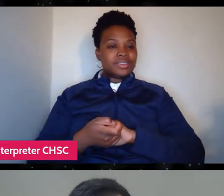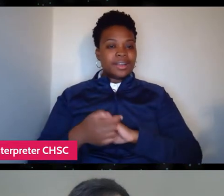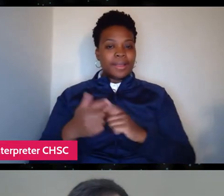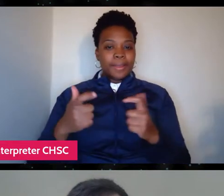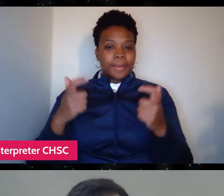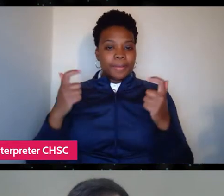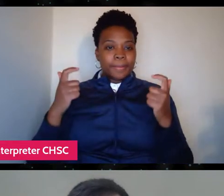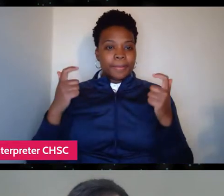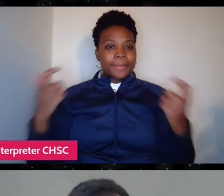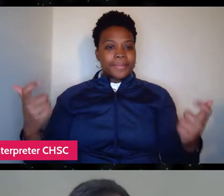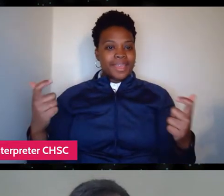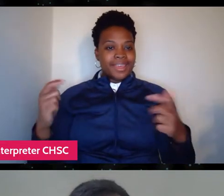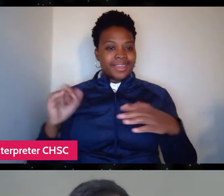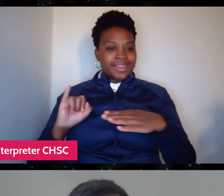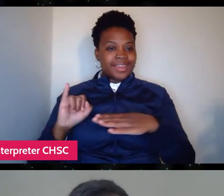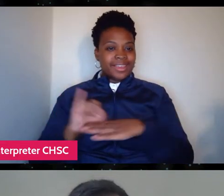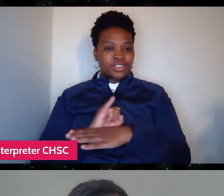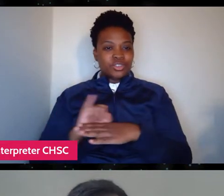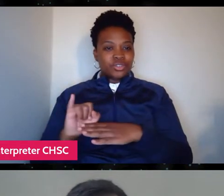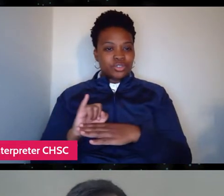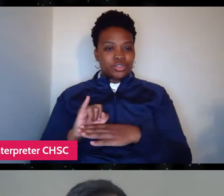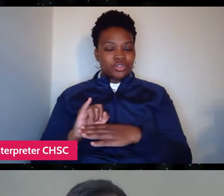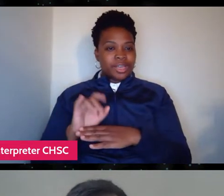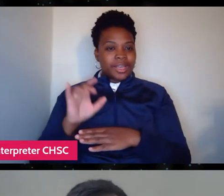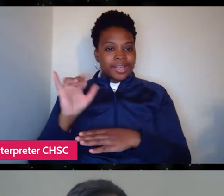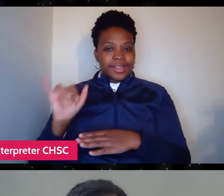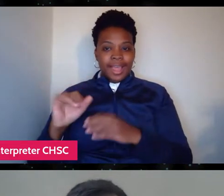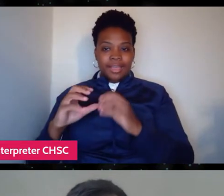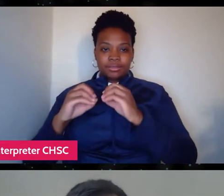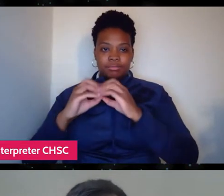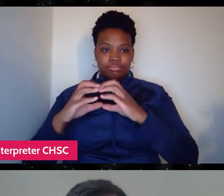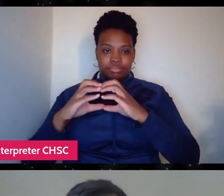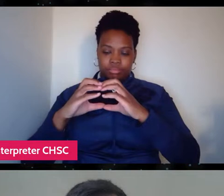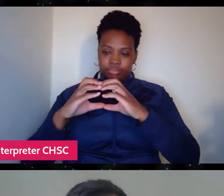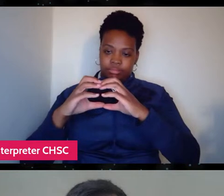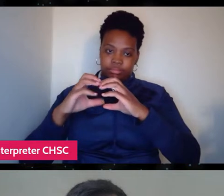big industry that is proliferating around the globe.